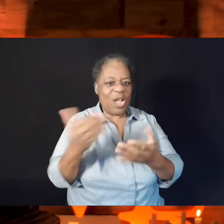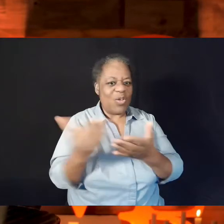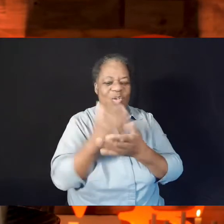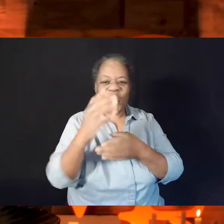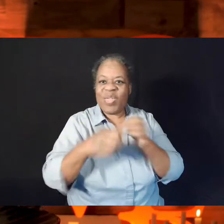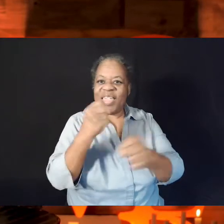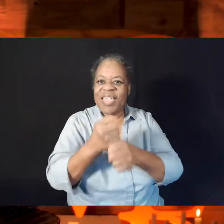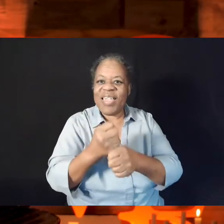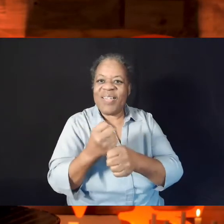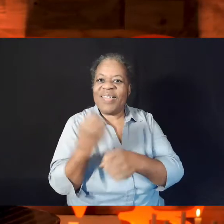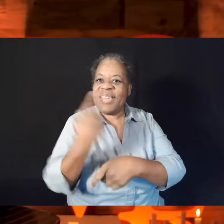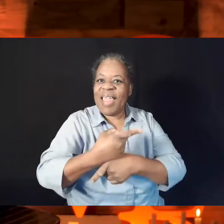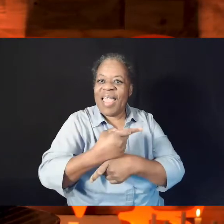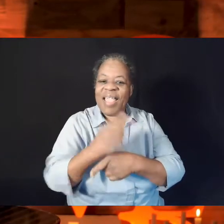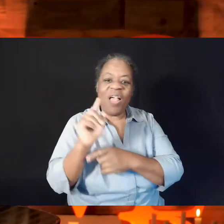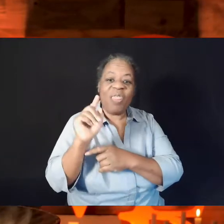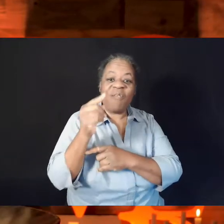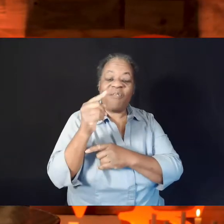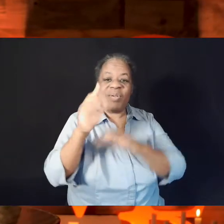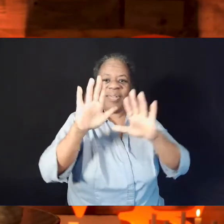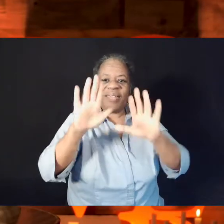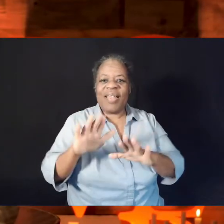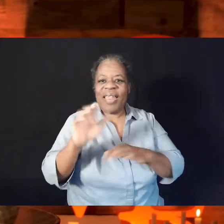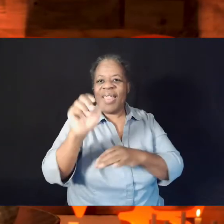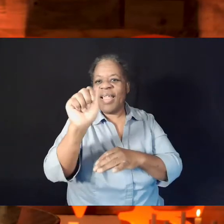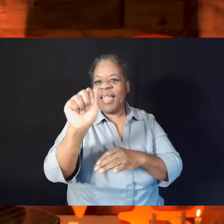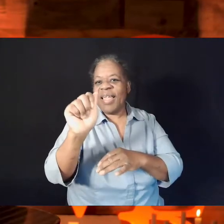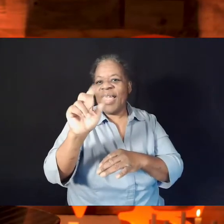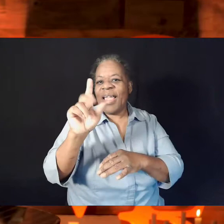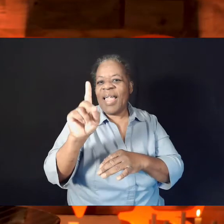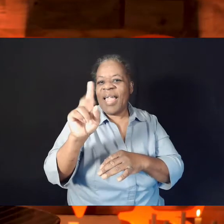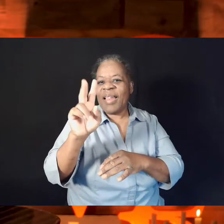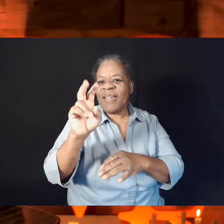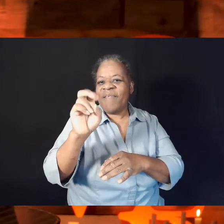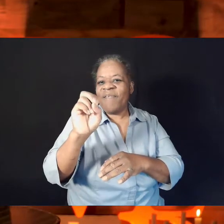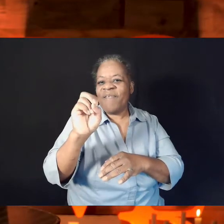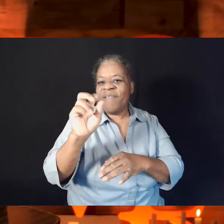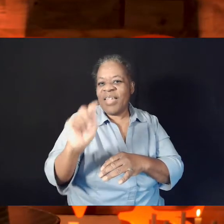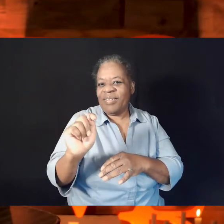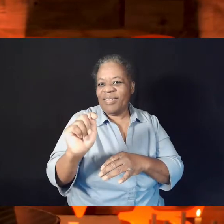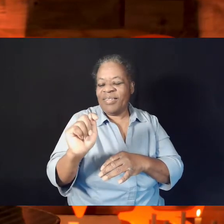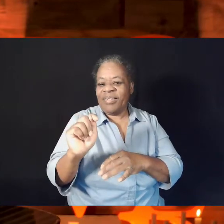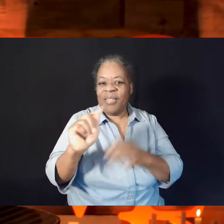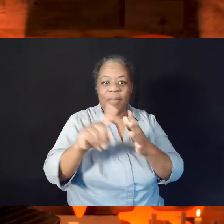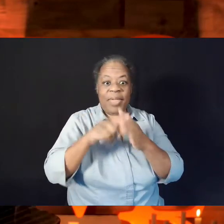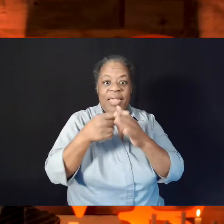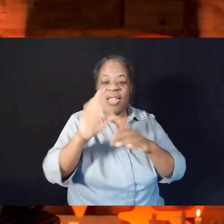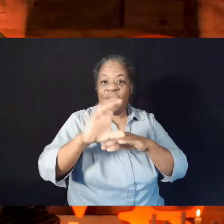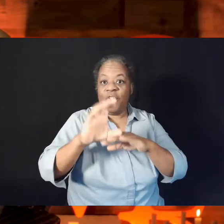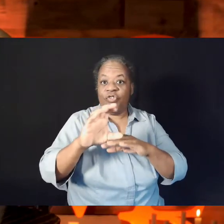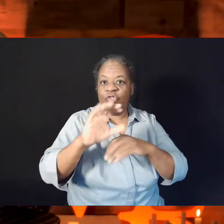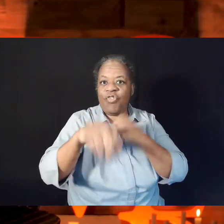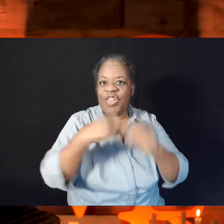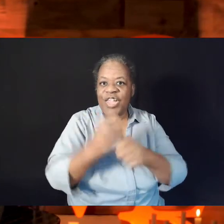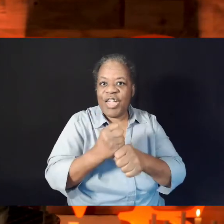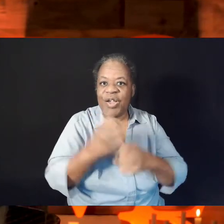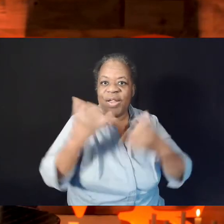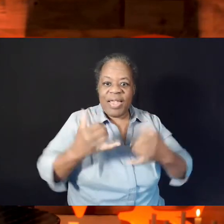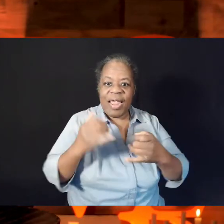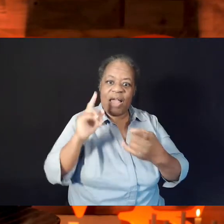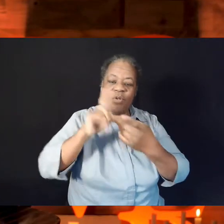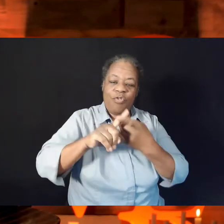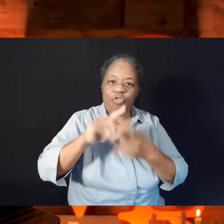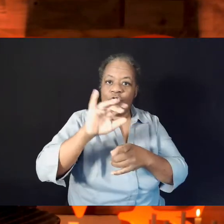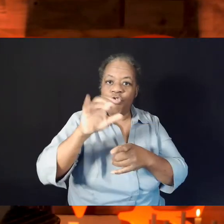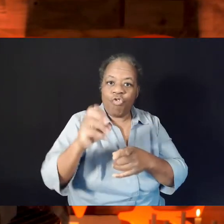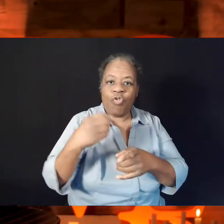first Sunday of Advent, the beginning of the church year. And from now through early June, the church will reread the Old